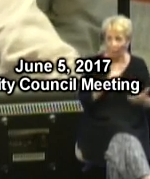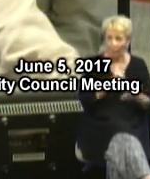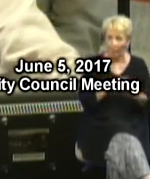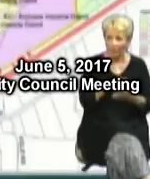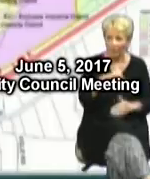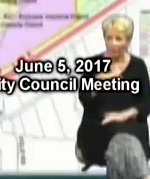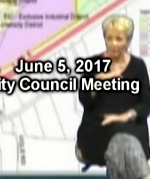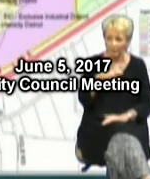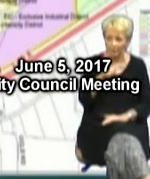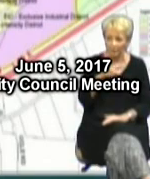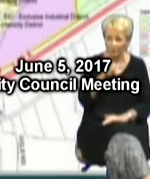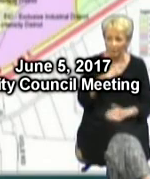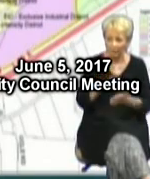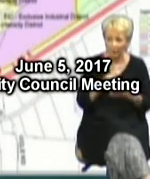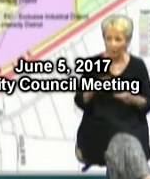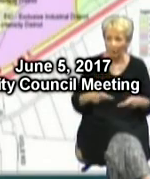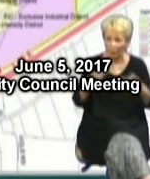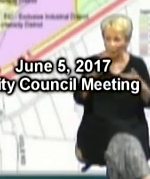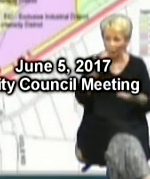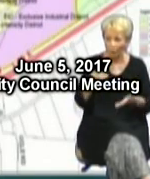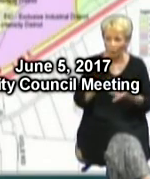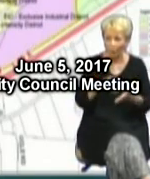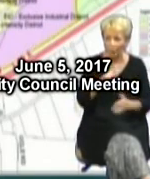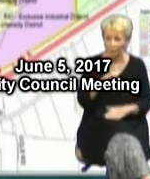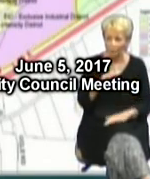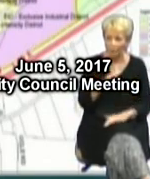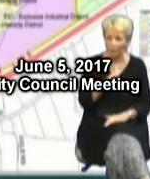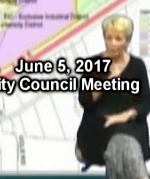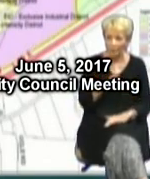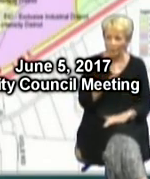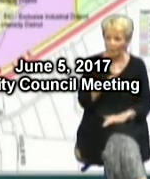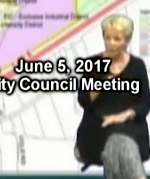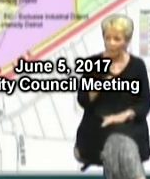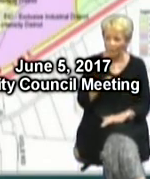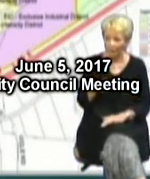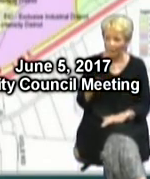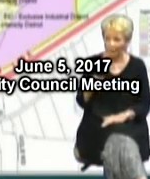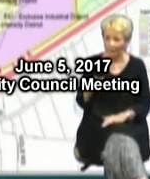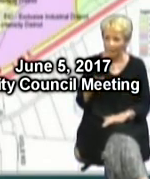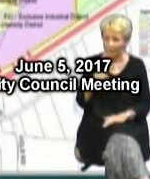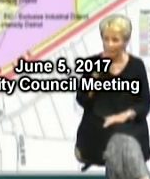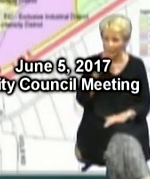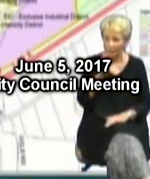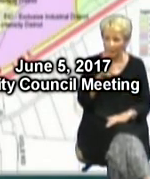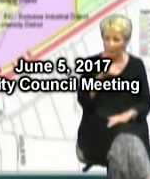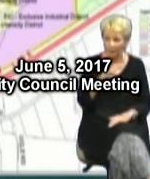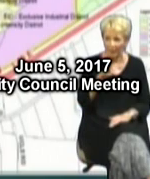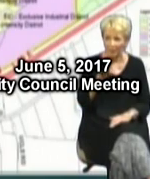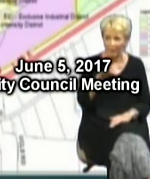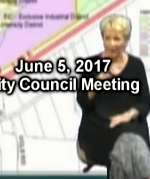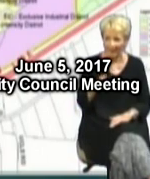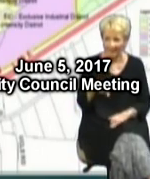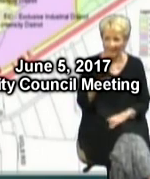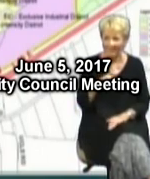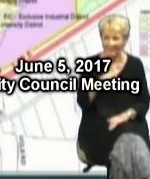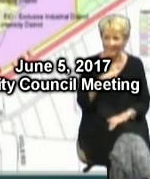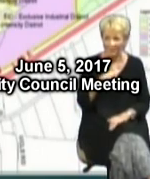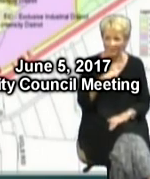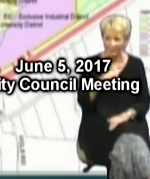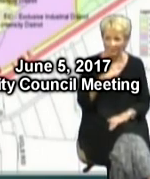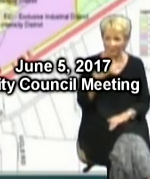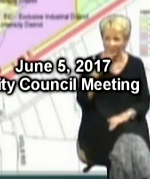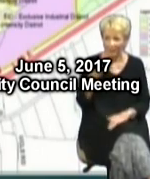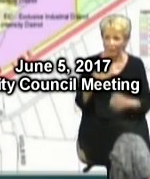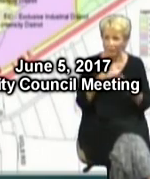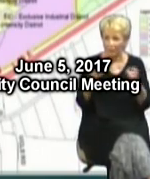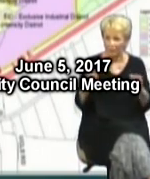parcel being proposed for rezoning. And if it gets rezoned, you'll no longer be an island of MID out there, That's right? correct. Okay. Thank you